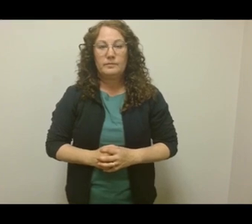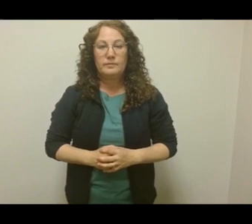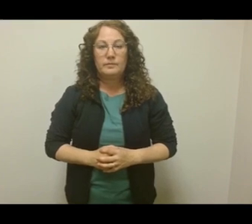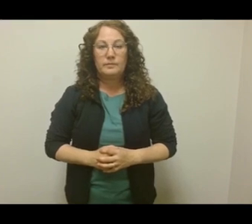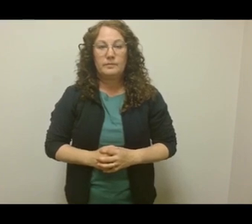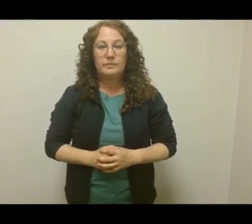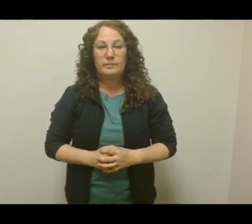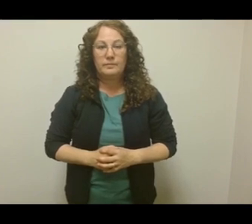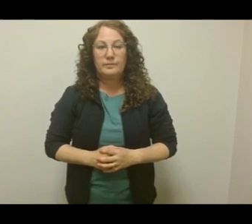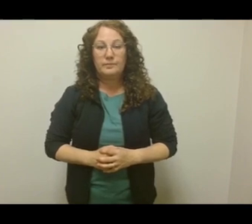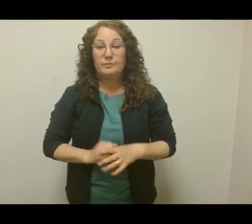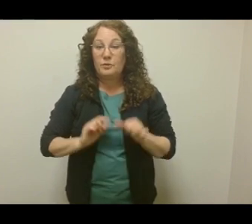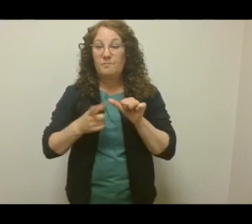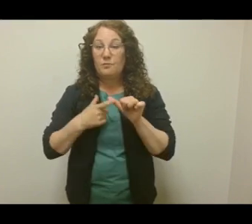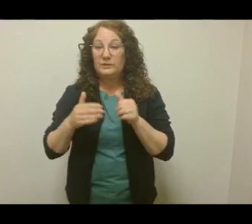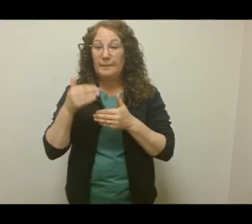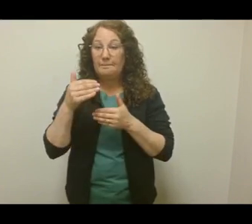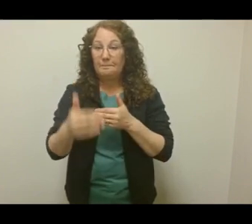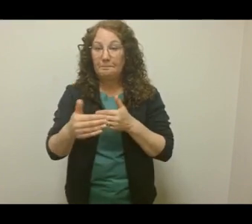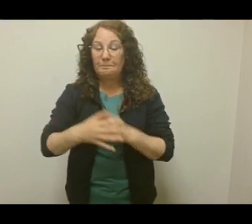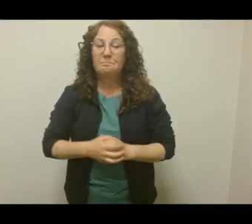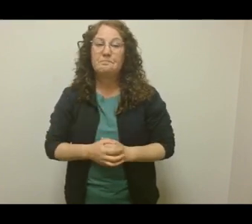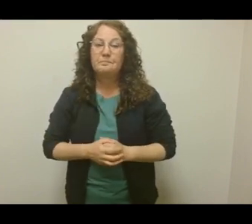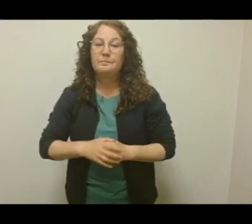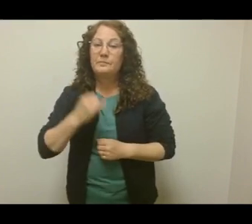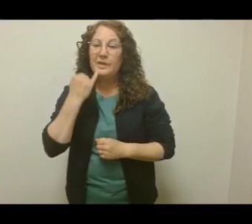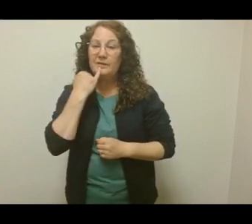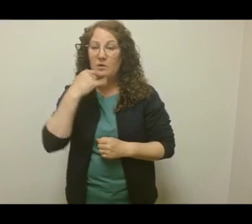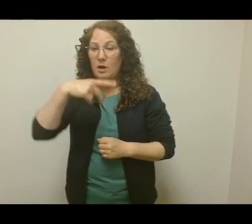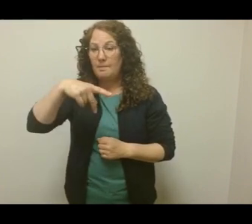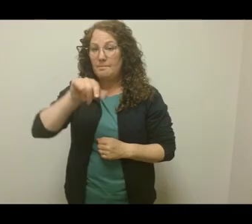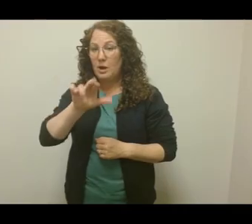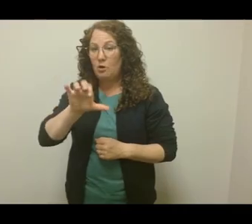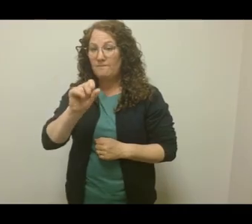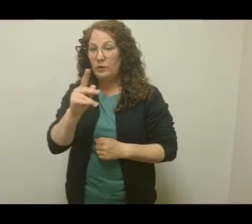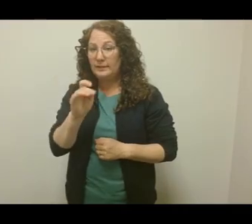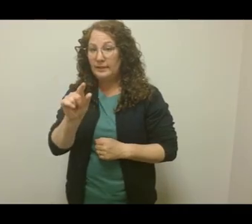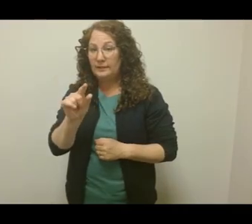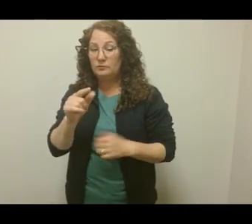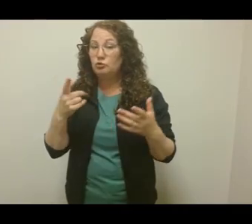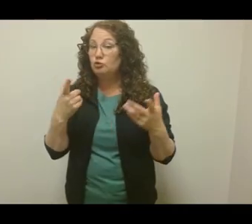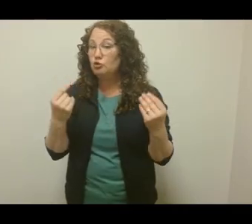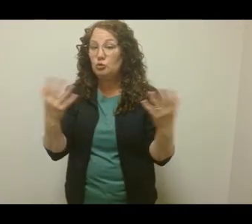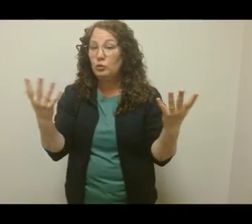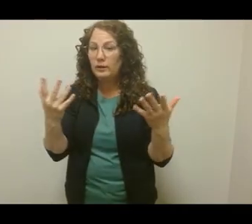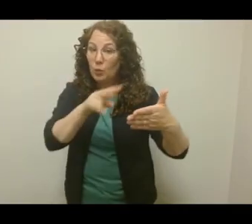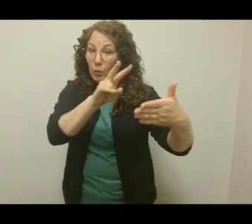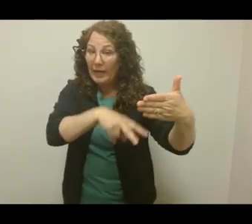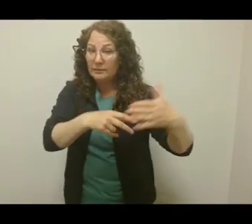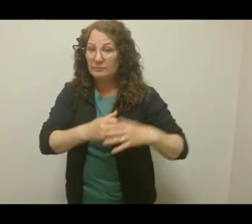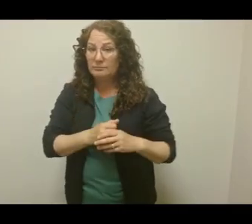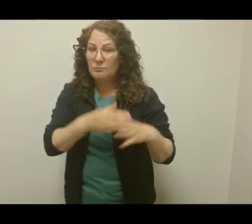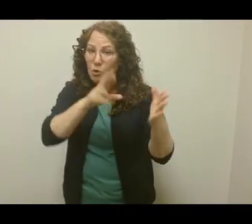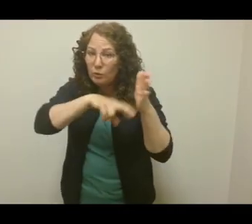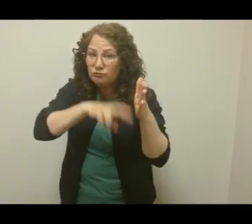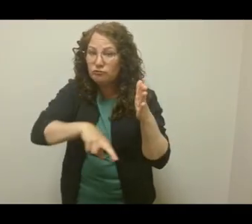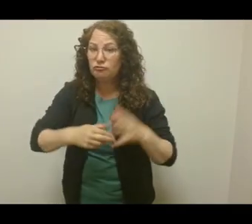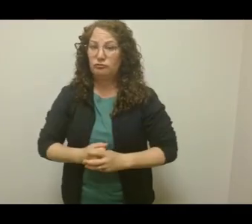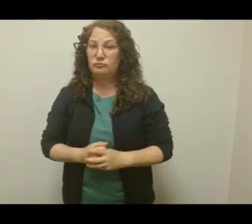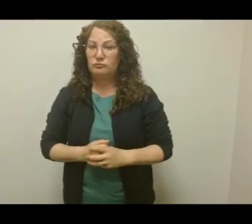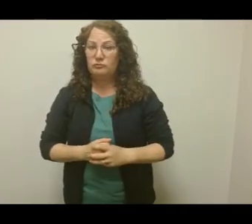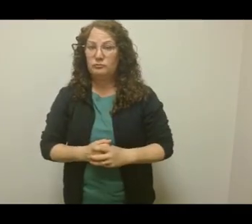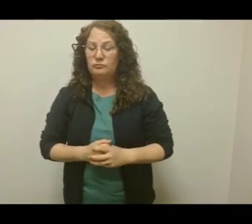The first step when you're paraphrasing is actually to read and do some research on your topic. We